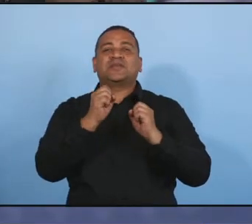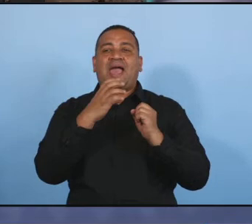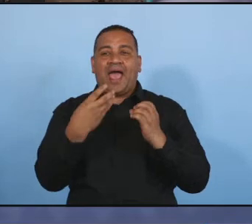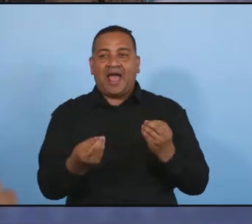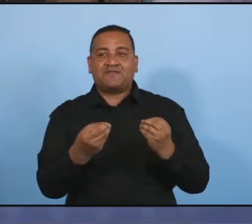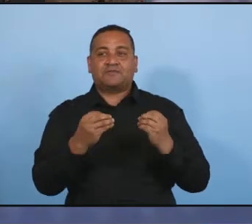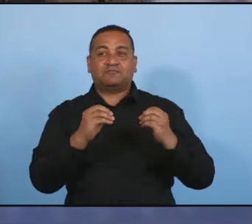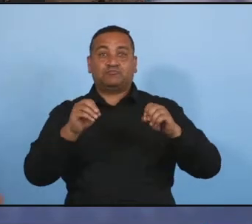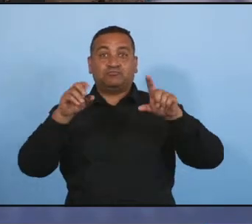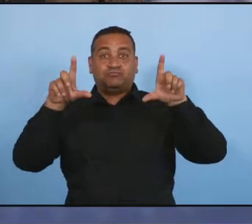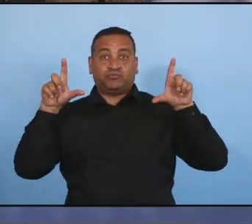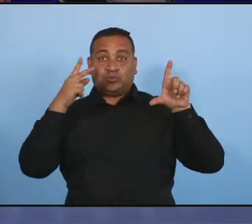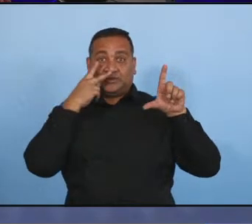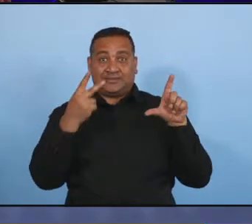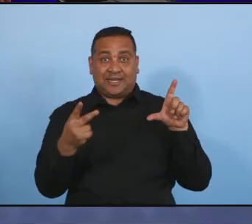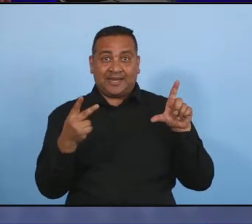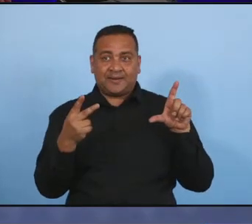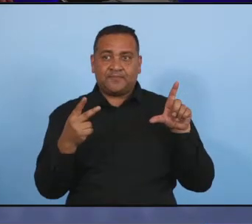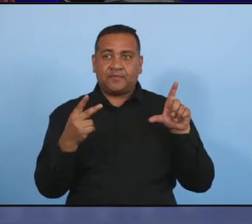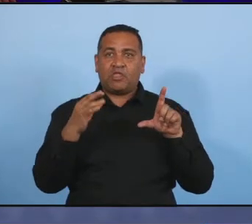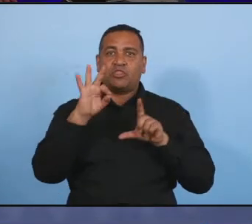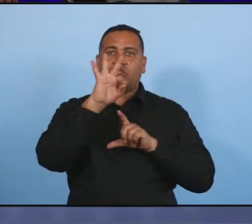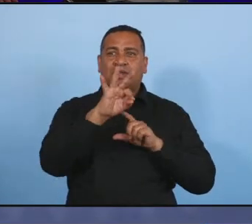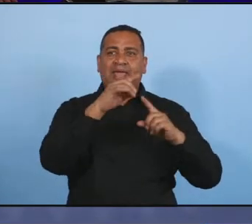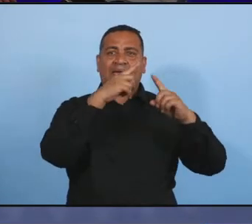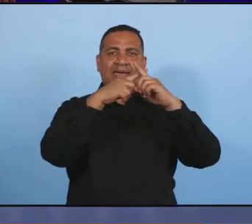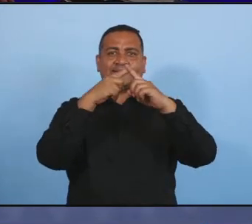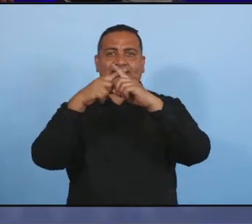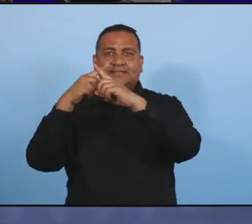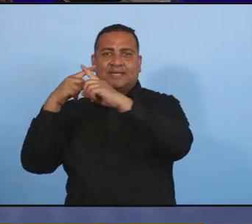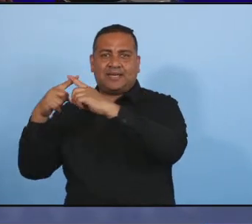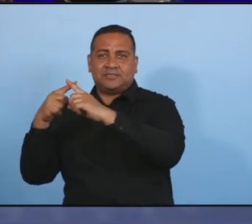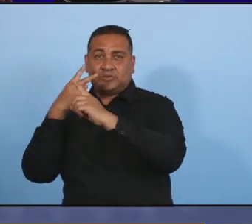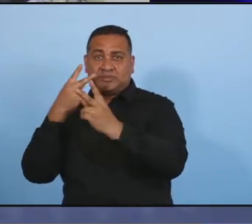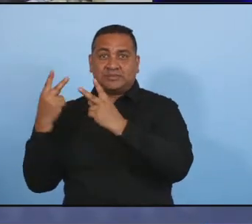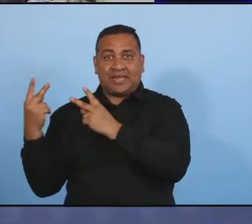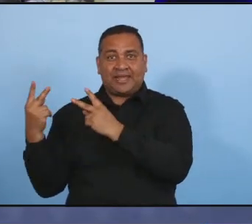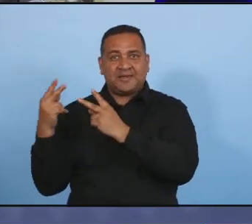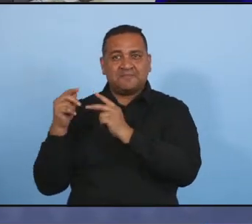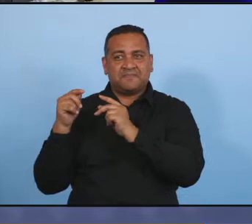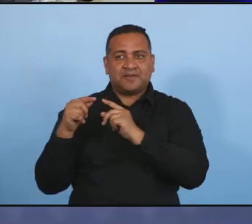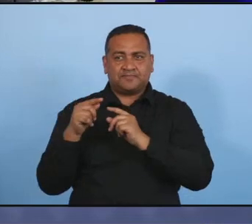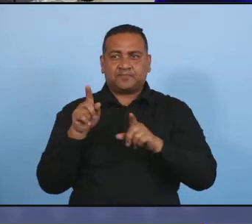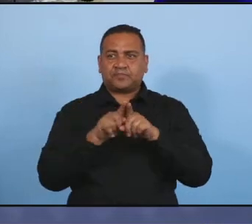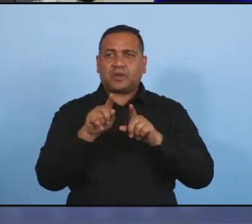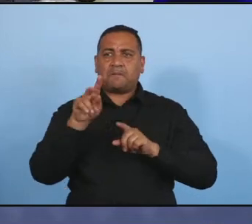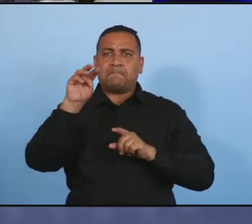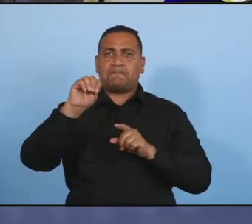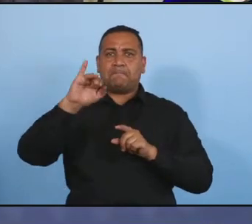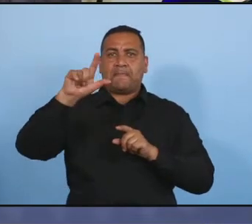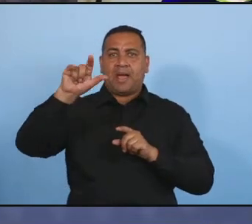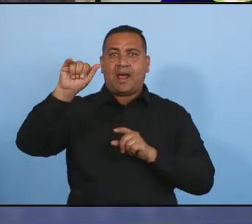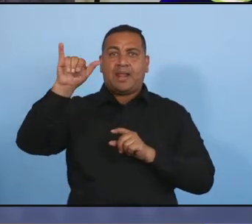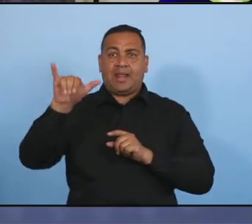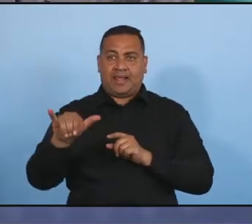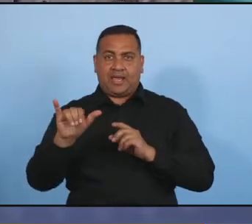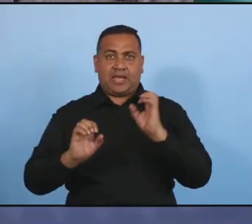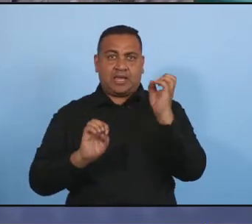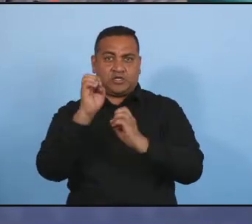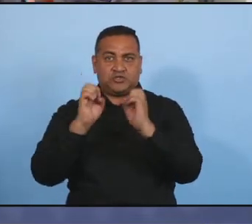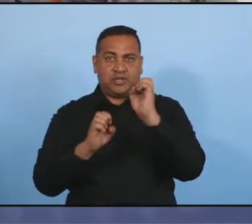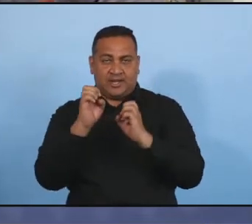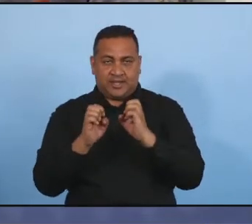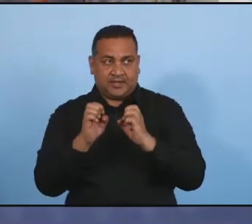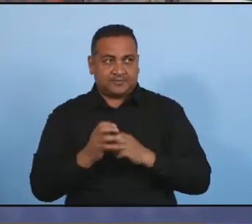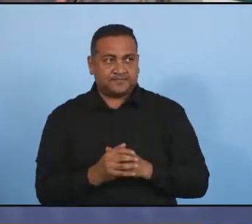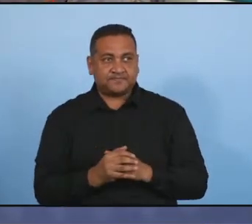a 3-axis milling machine. 3-axis milling machine. Milling machine, Oh, that yes. was the milling machine Dougal was talking about earlier. Yeah. Oh, now, I that's